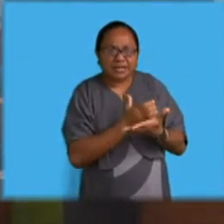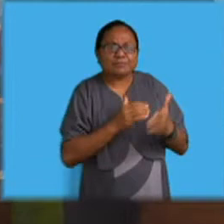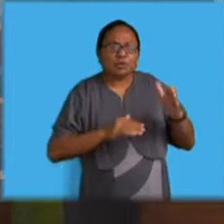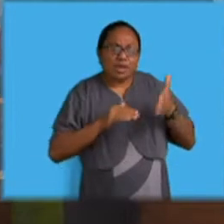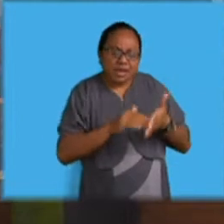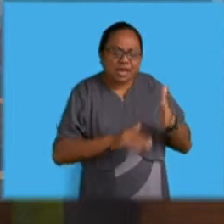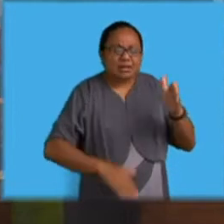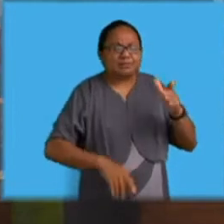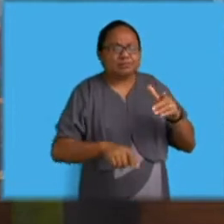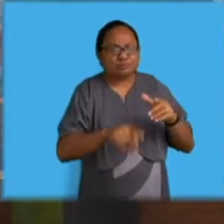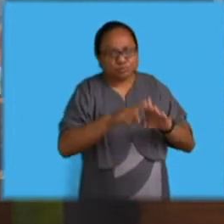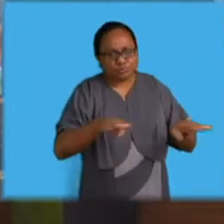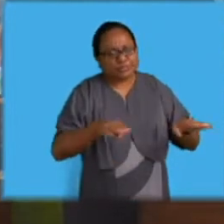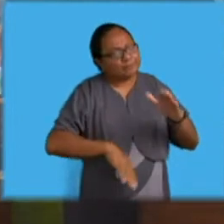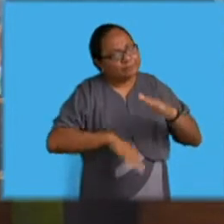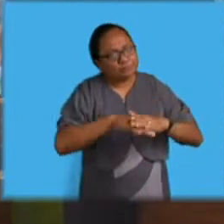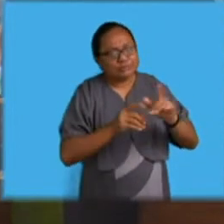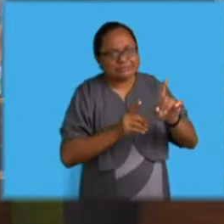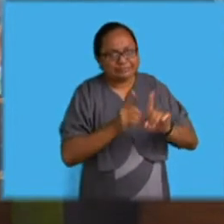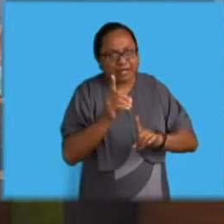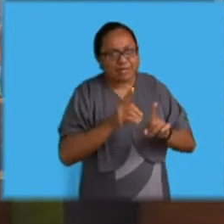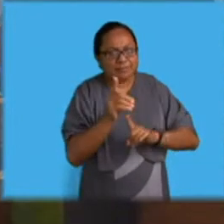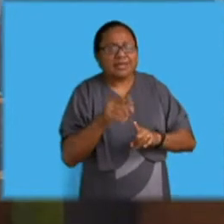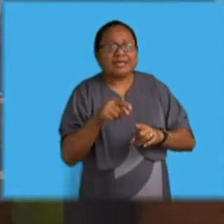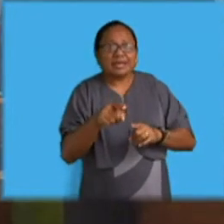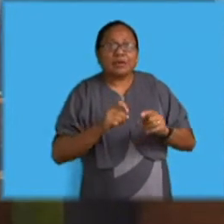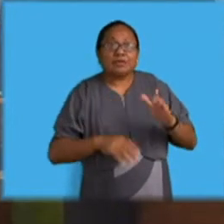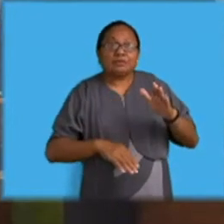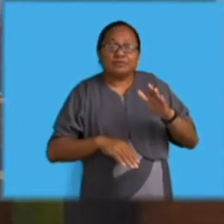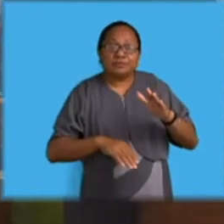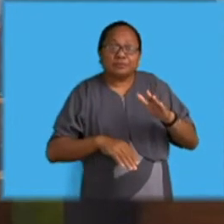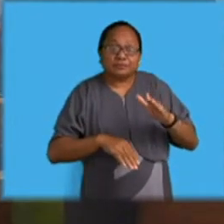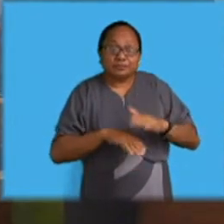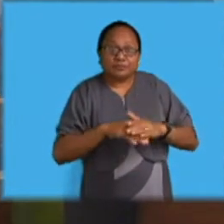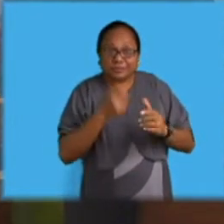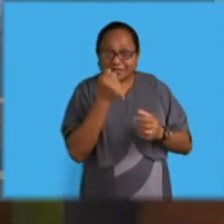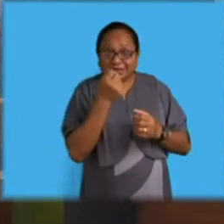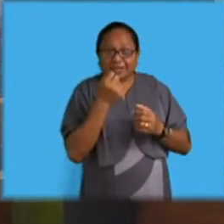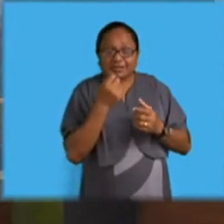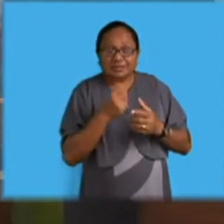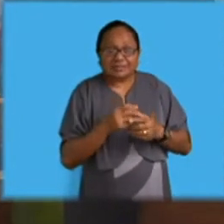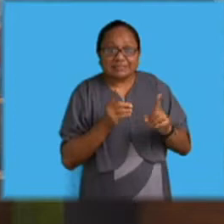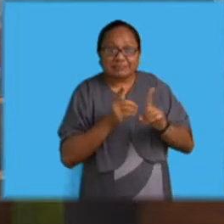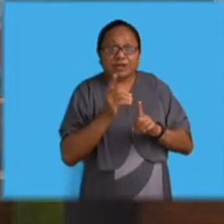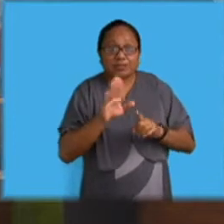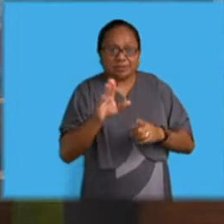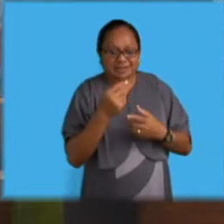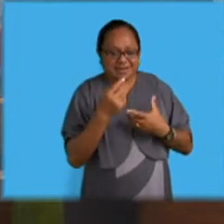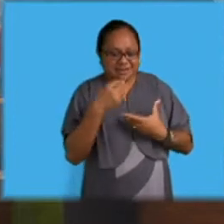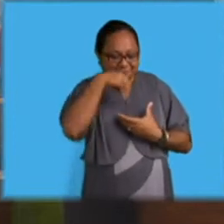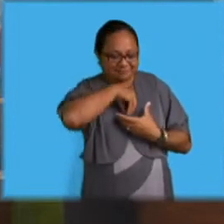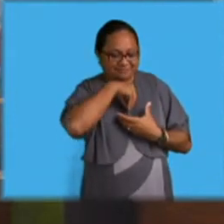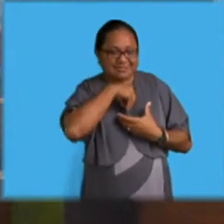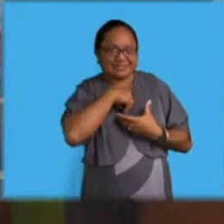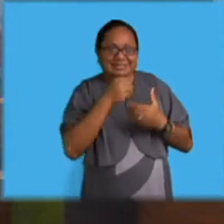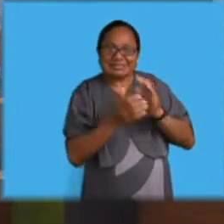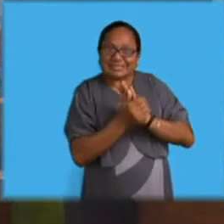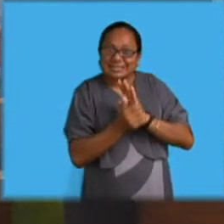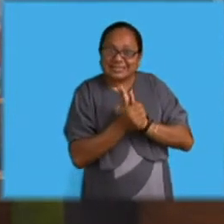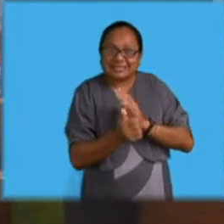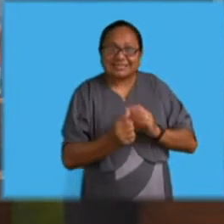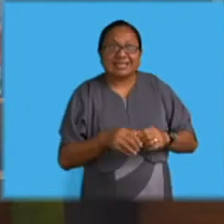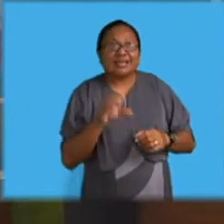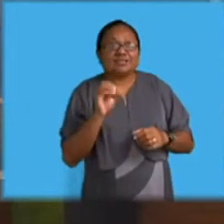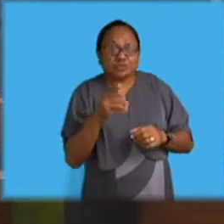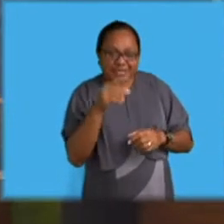to realize and fully appreciate the inheritance and potential, all of which will contribute to a peaceful and sustainable